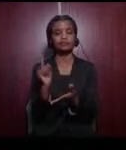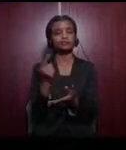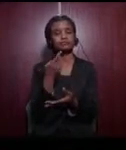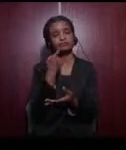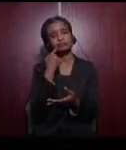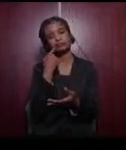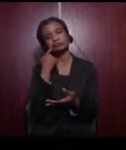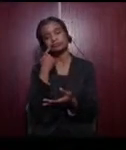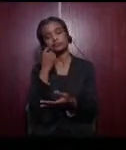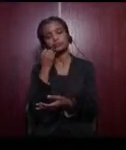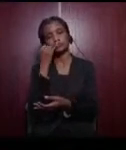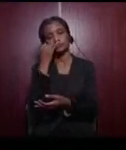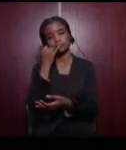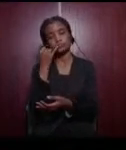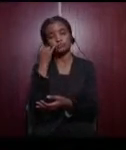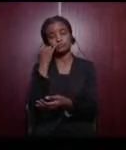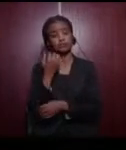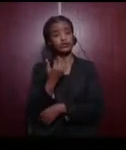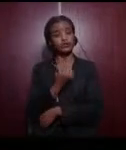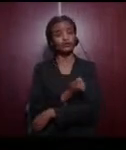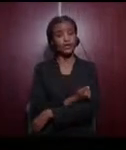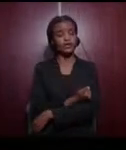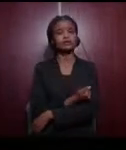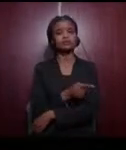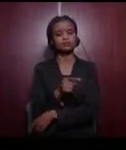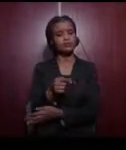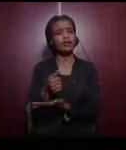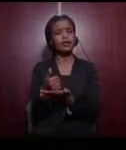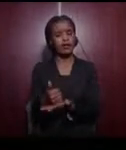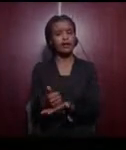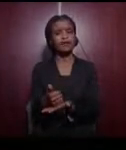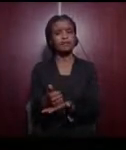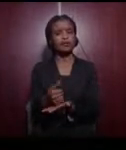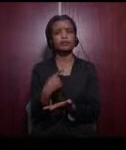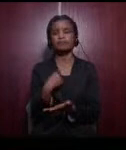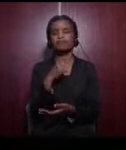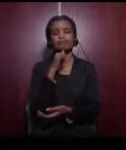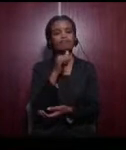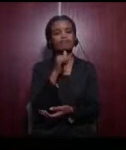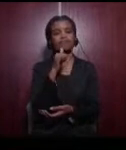drugs and enyabasiza. I don't take any age or any